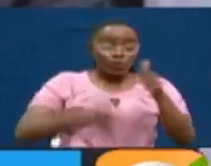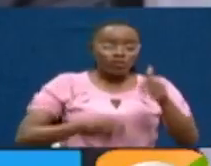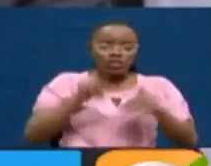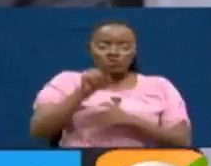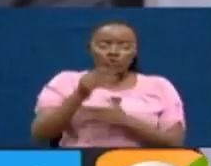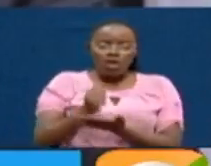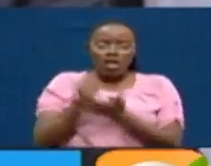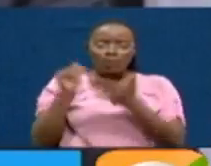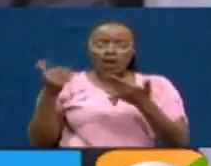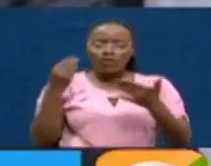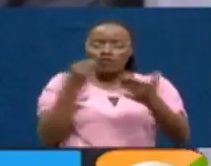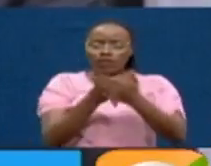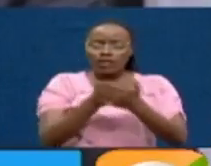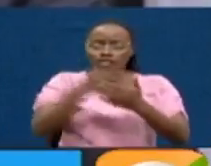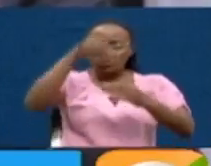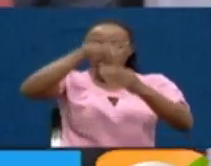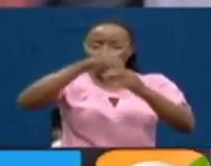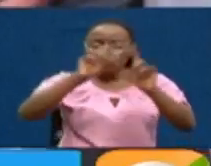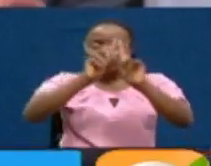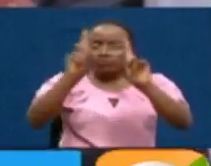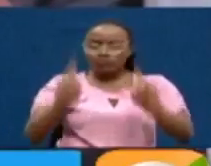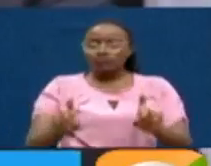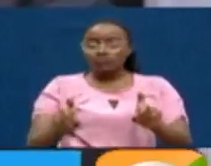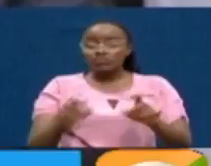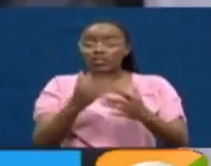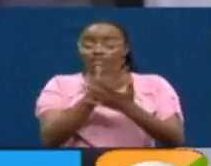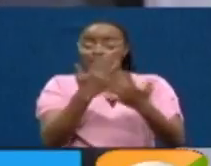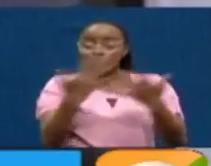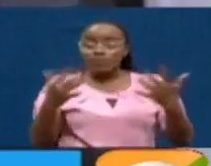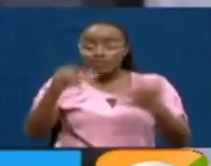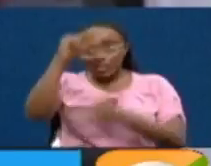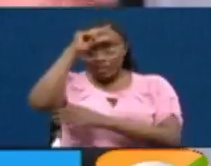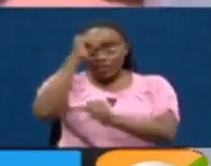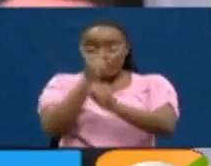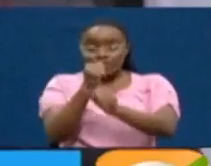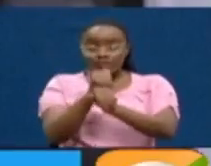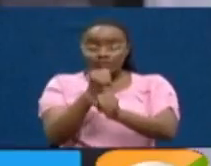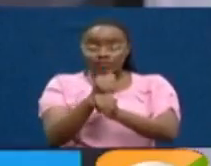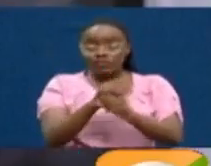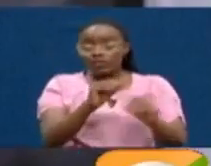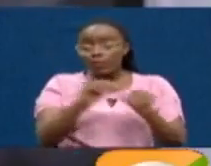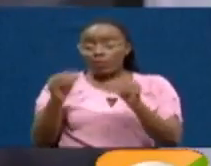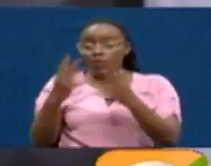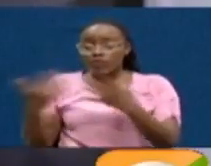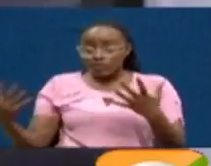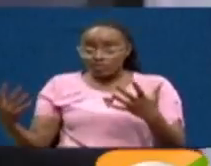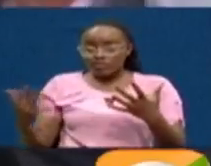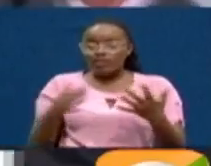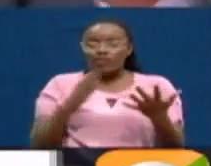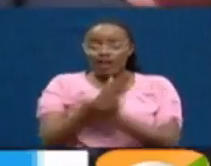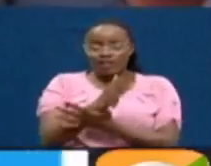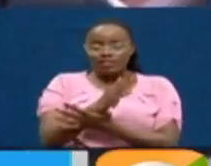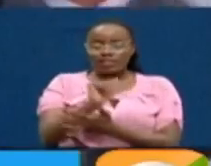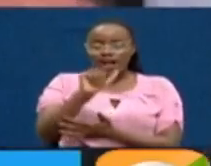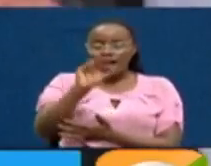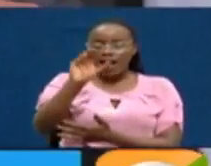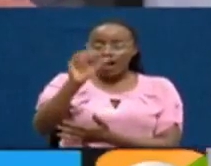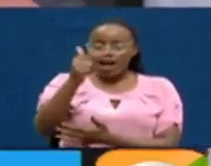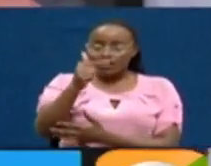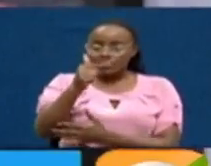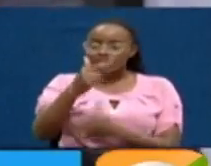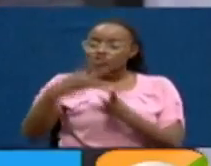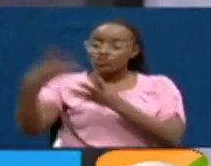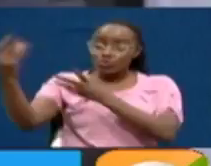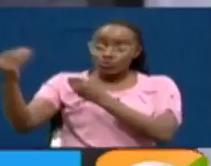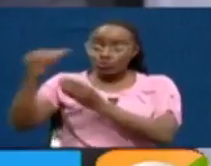do you facilitate financial inclusion? Yeah. I like some of the things that government had done, like the Movable Property Security Rights Act. Because every time you go to the bank,